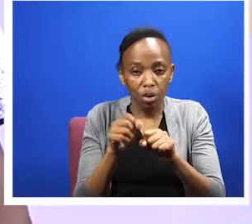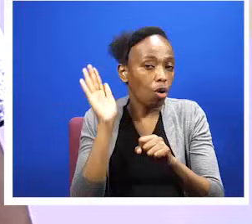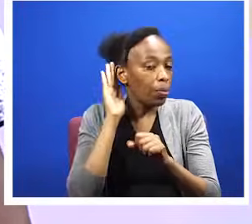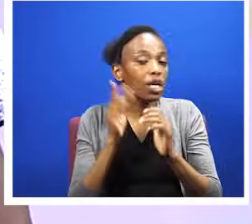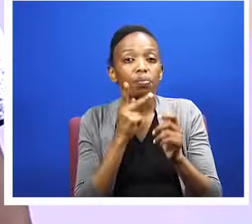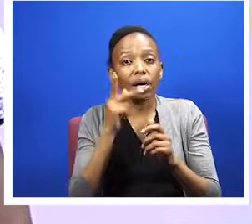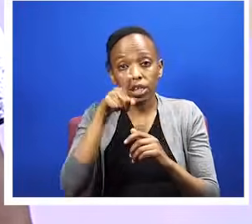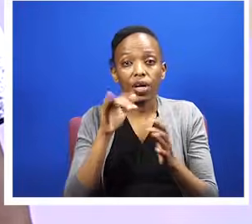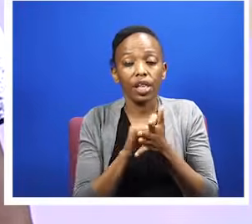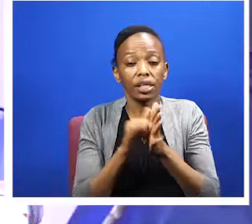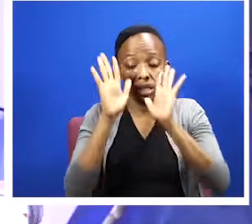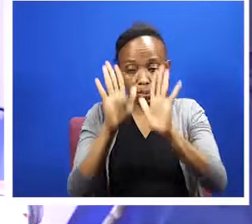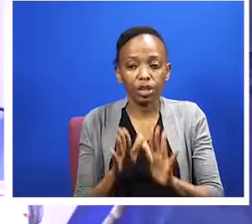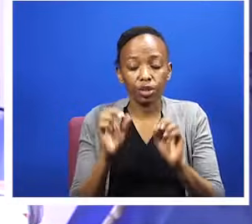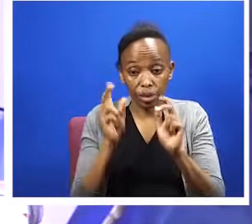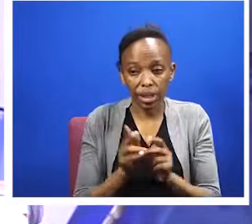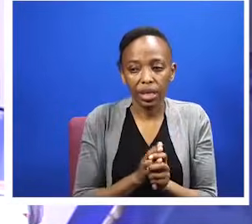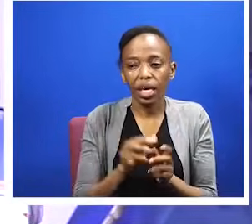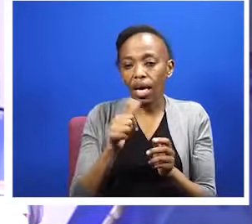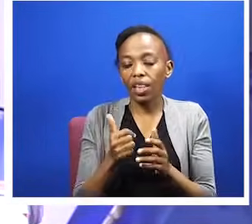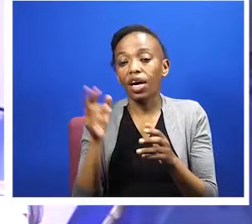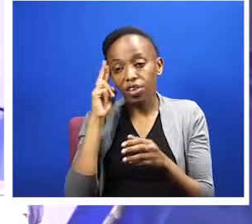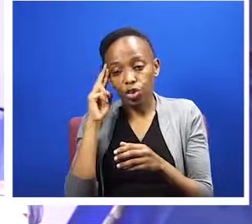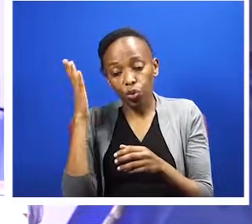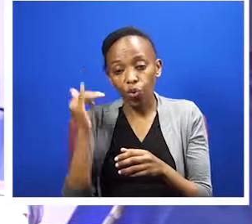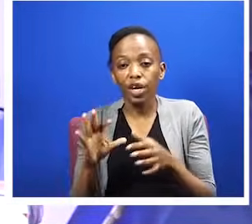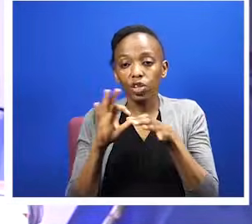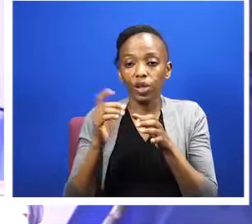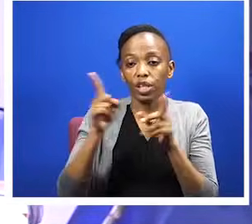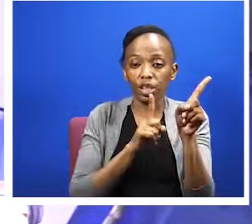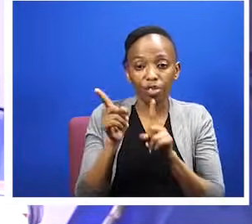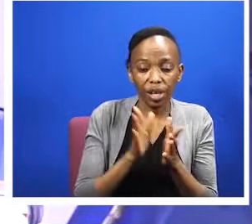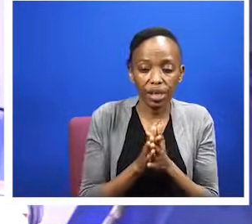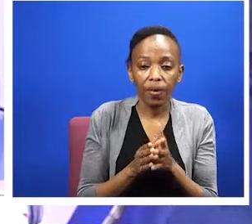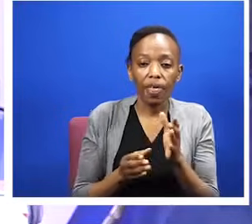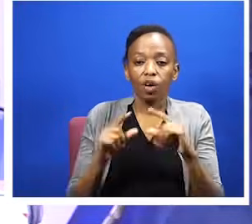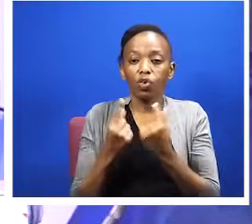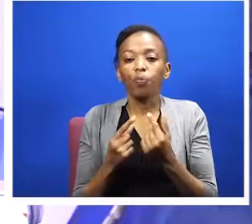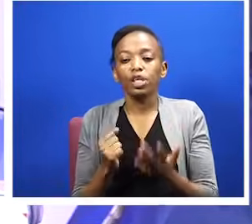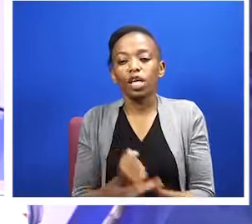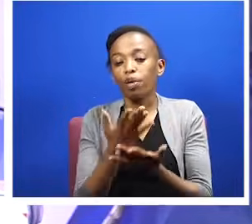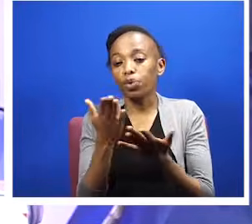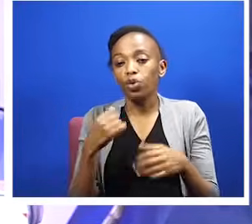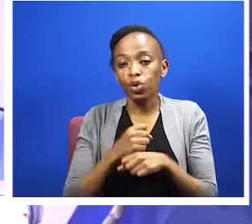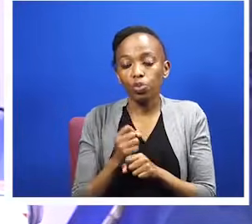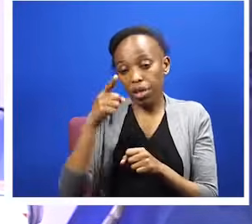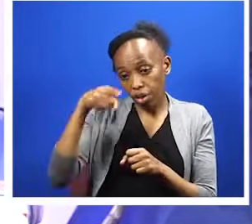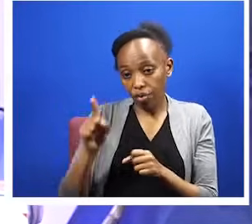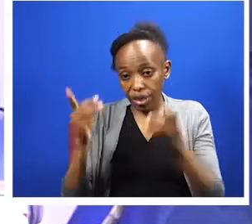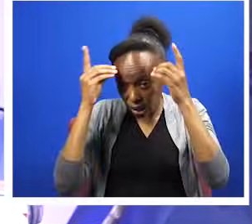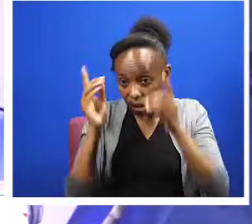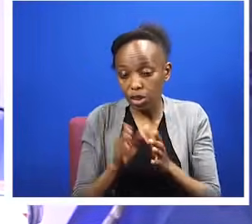parents, which is very important, okay? Another reason why you should join a safari group is help you to make the right